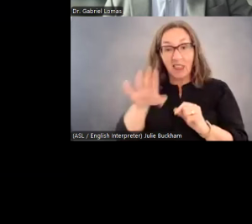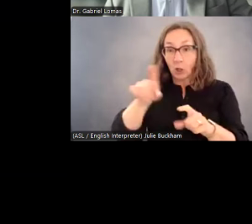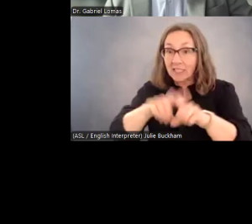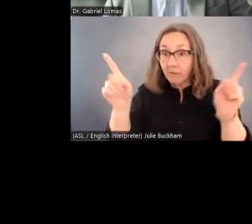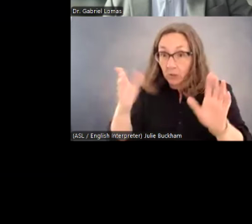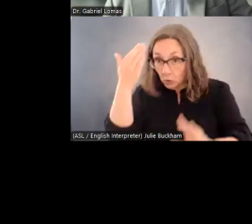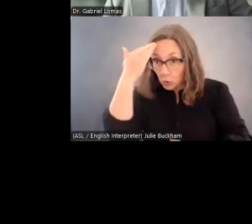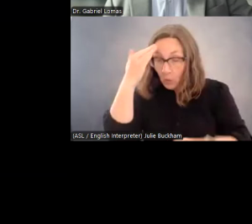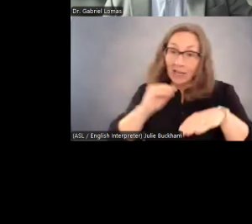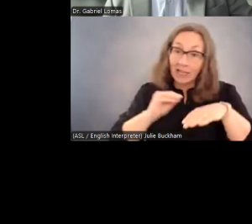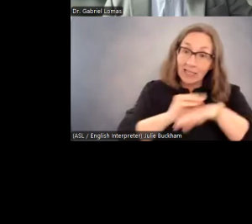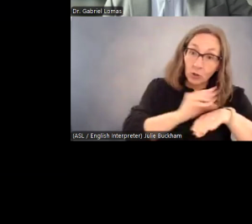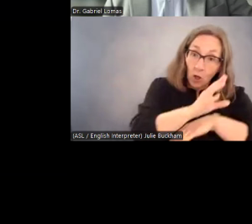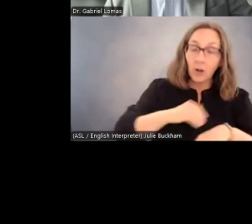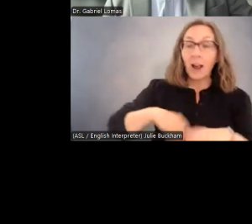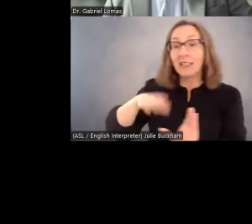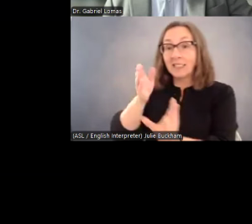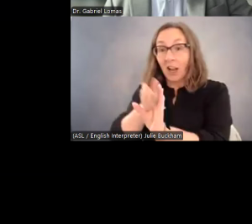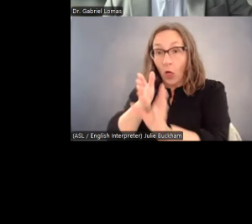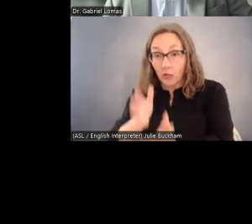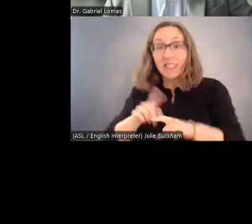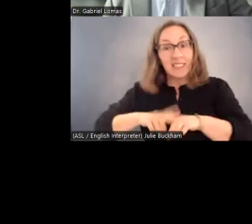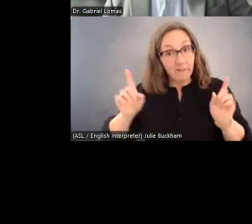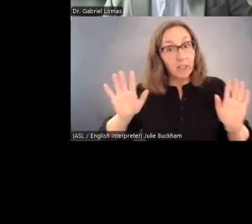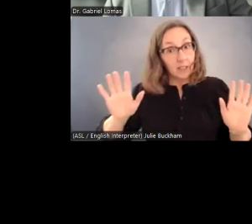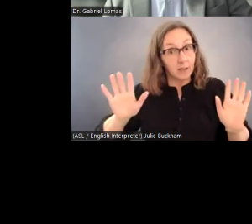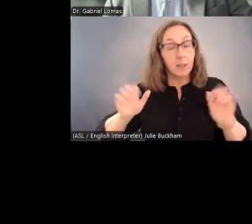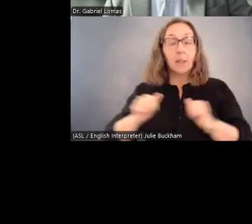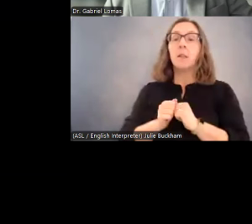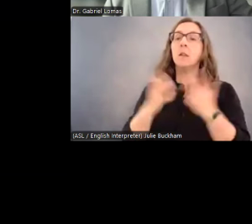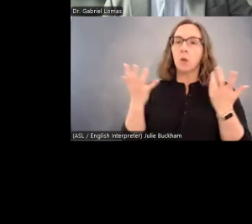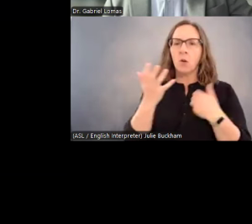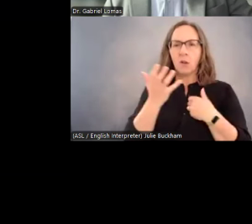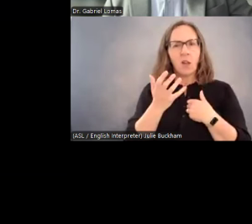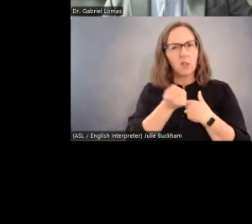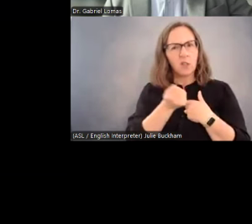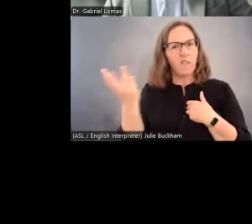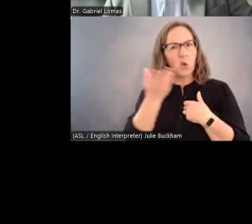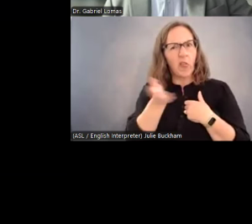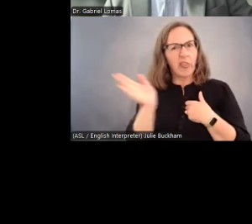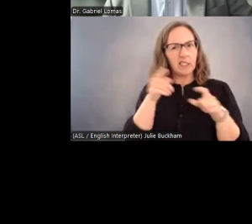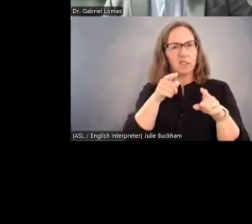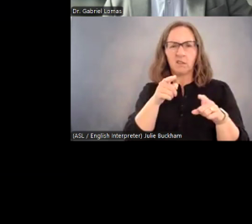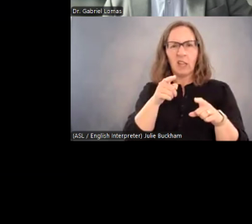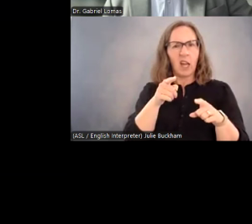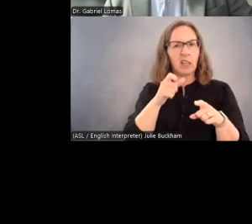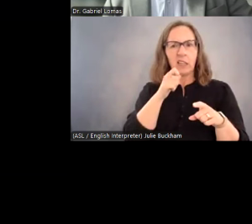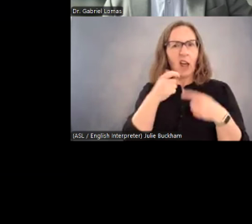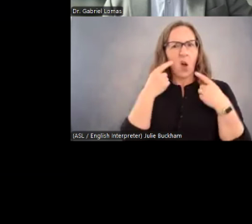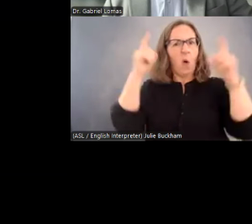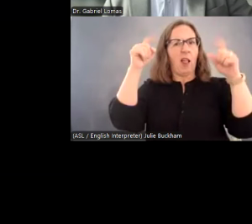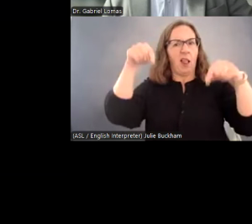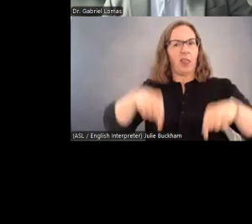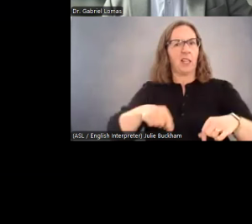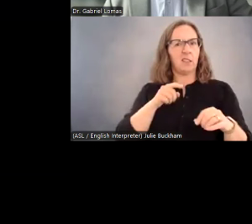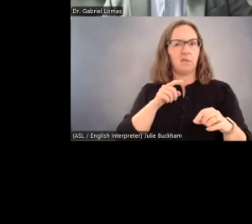know, between a counselor and a psychologist. So there were a number of issues that were really done poorly in this